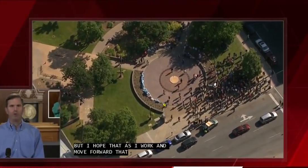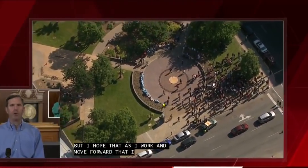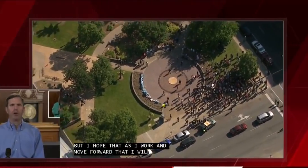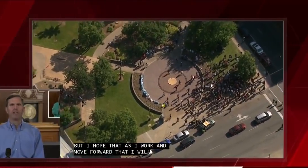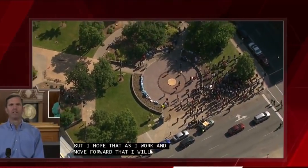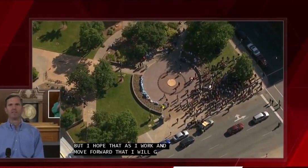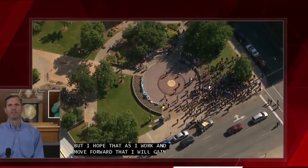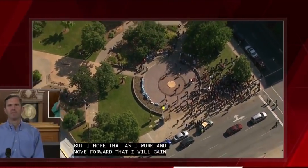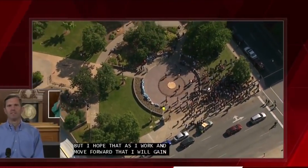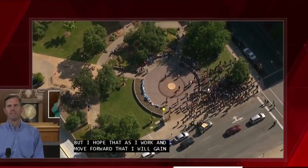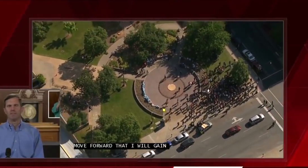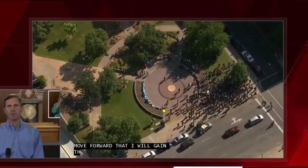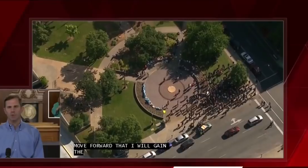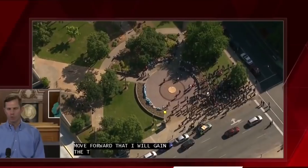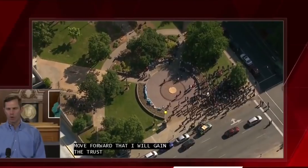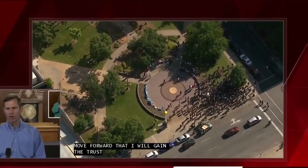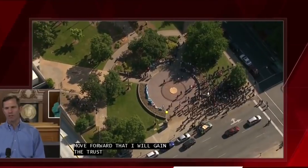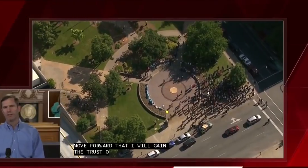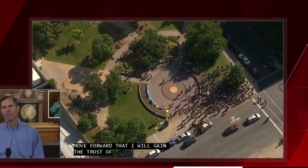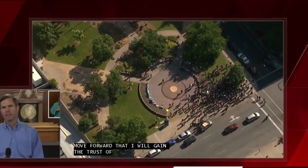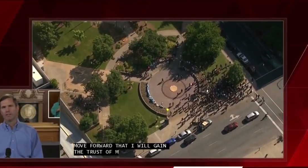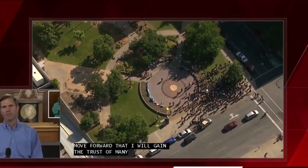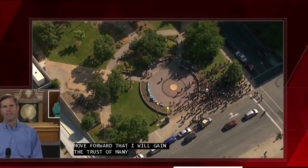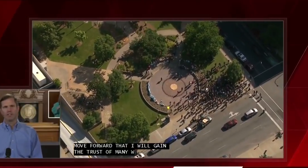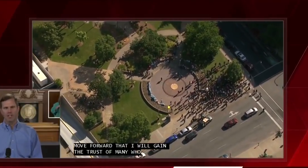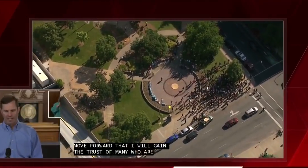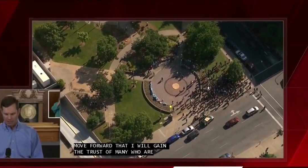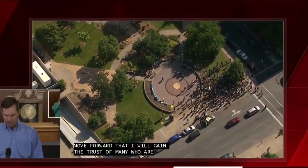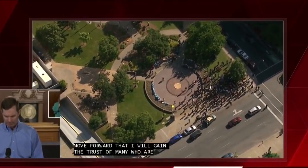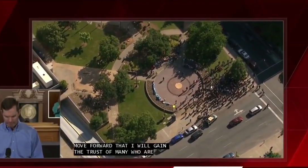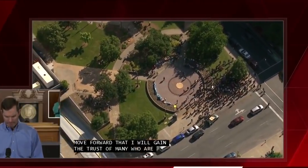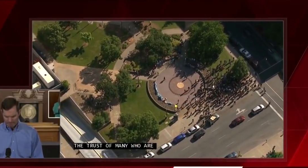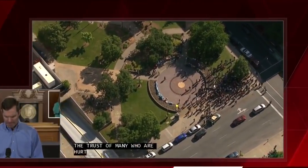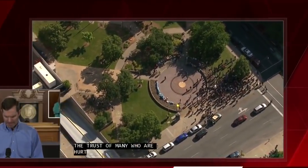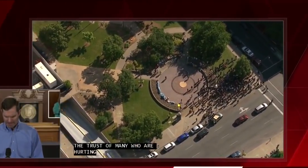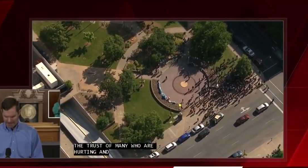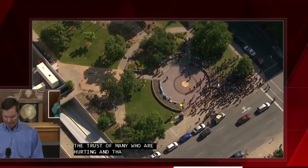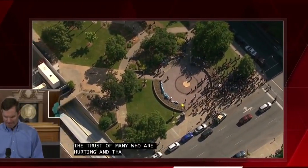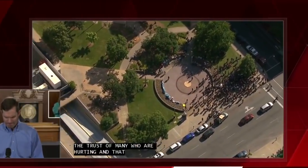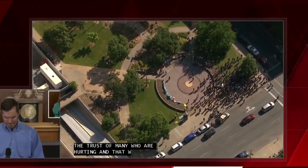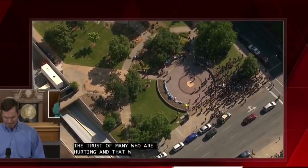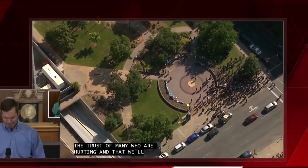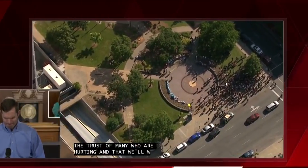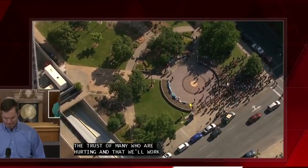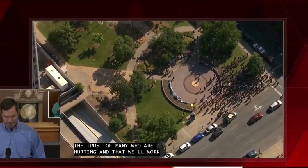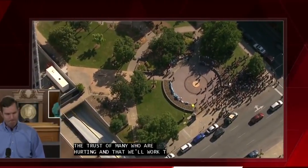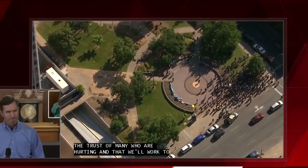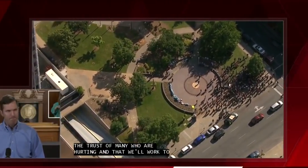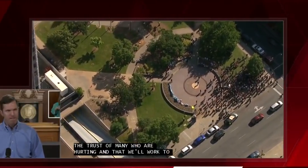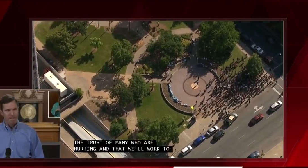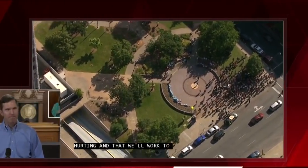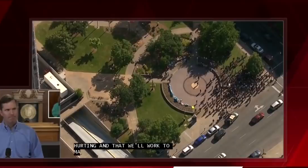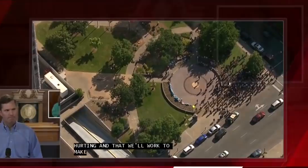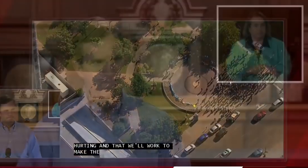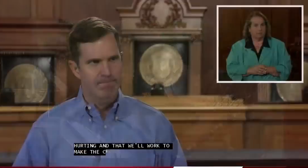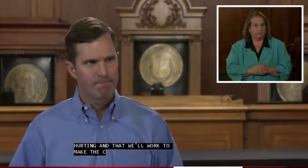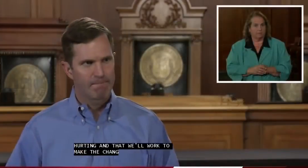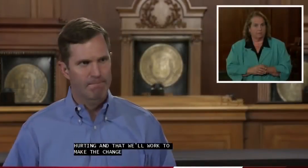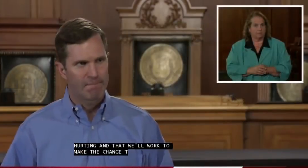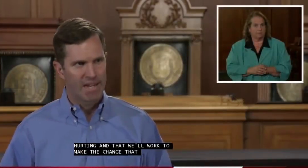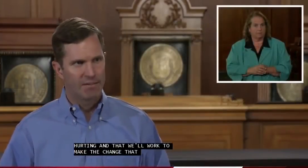of many who are hurting, that we will work to make the change that's needed. All